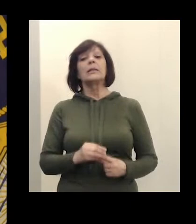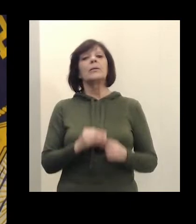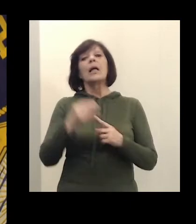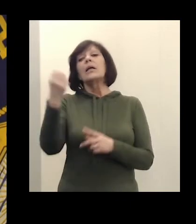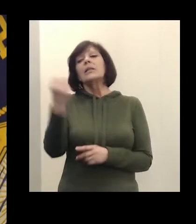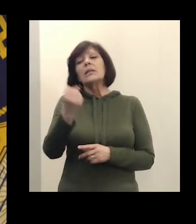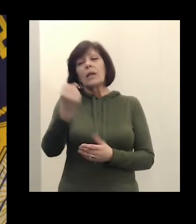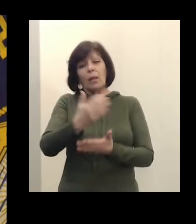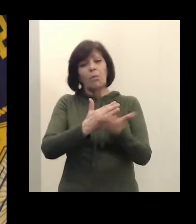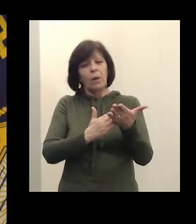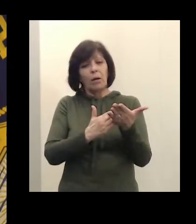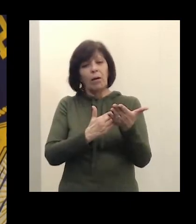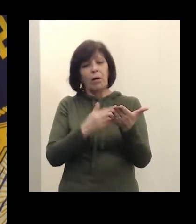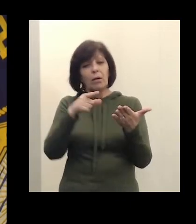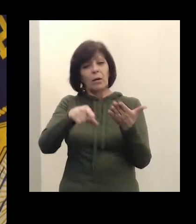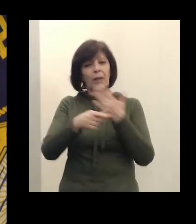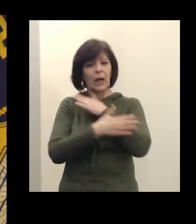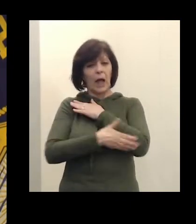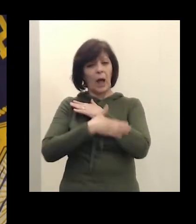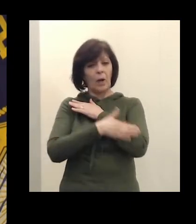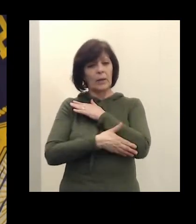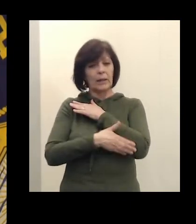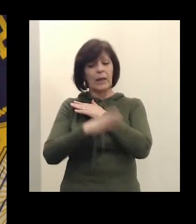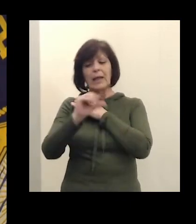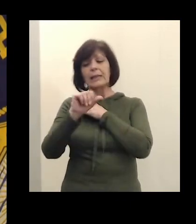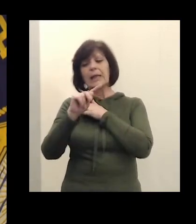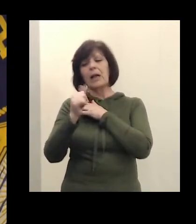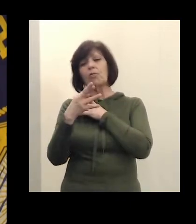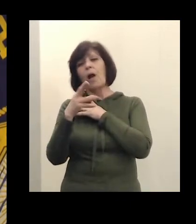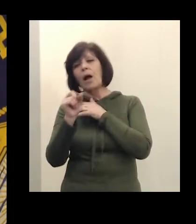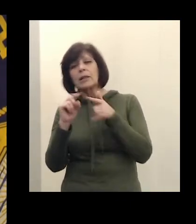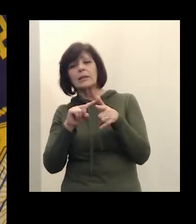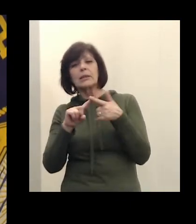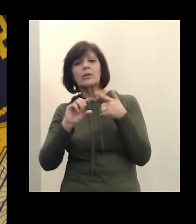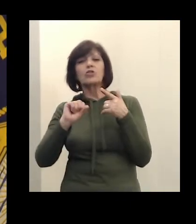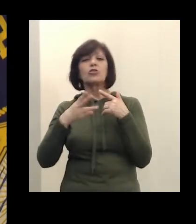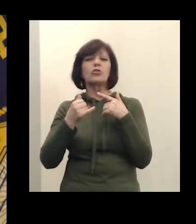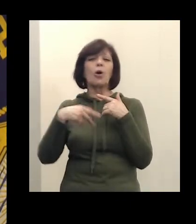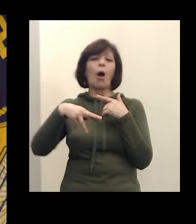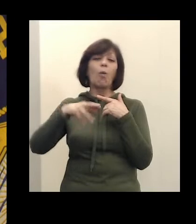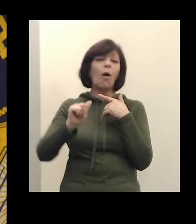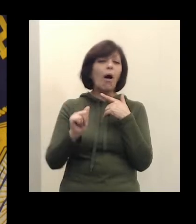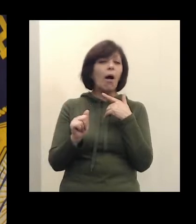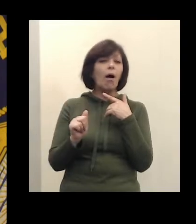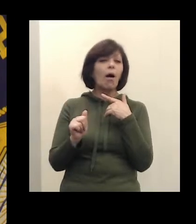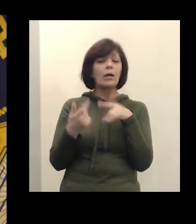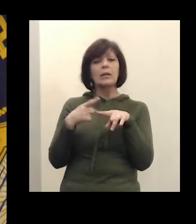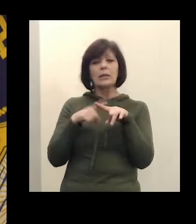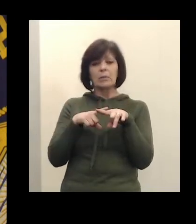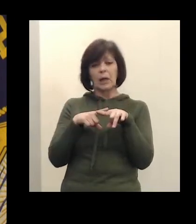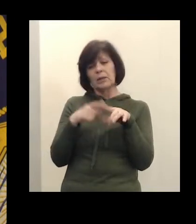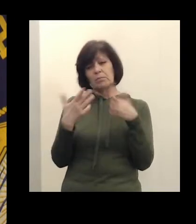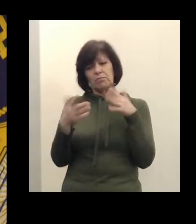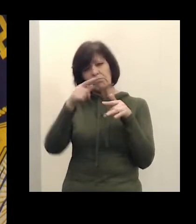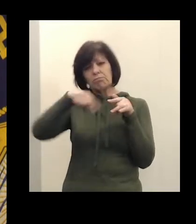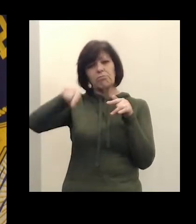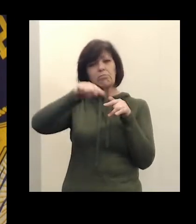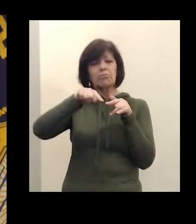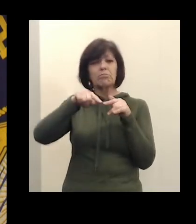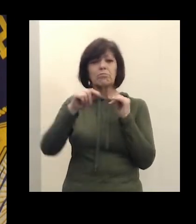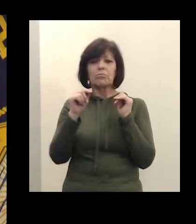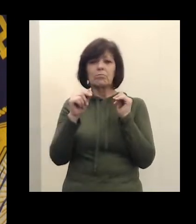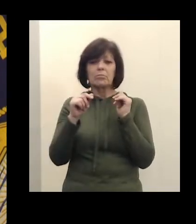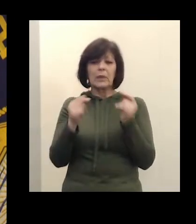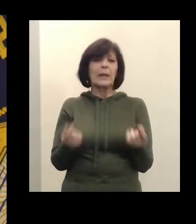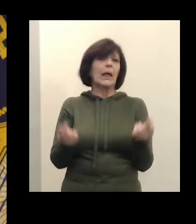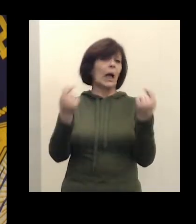county, in Erie County, go to Cattaraugus County, go to Chautauqua County. Depending where they live, they may be in Chautauqua County, Cattaraugus County, and come to Erie County,